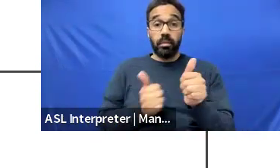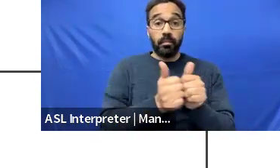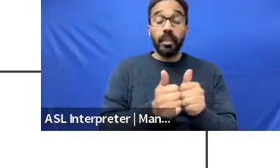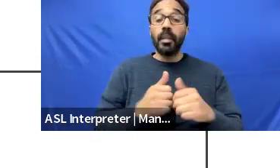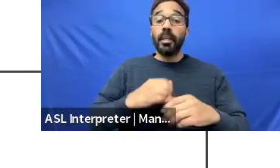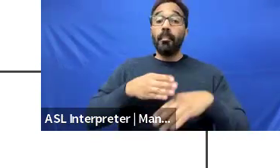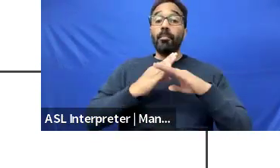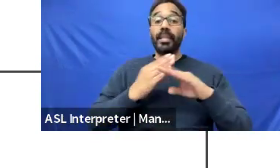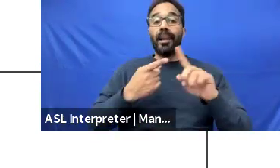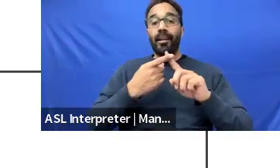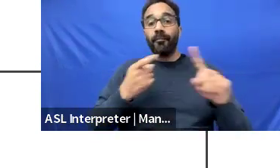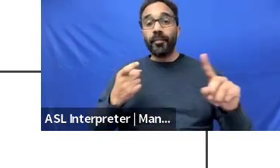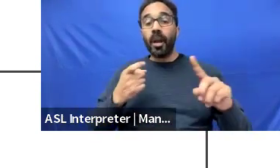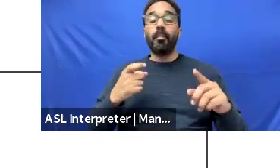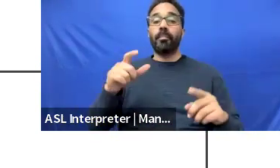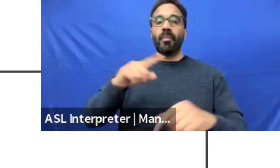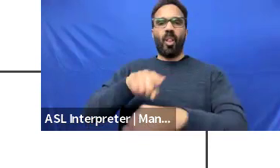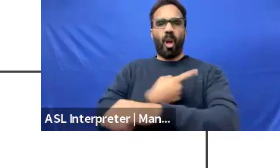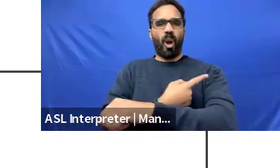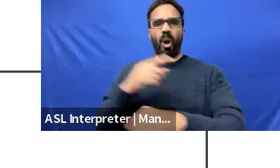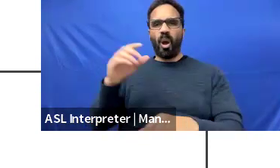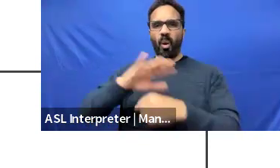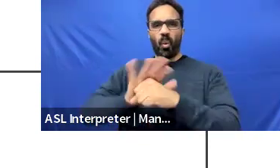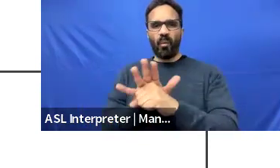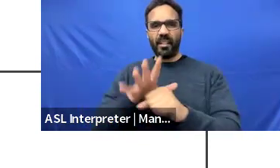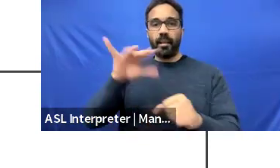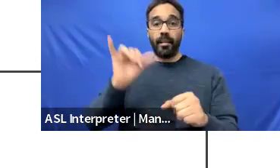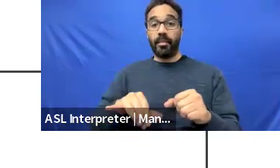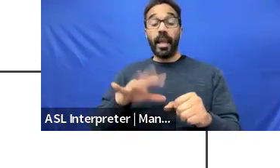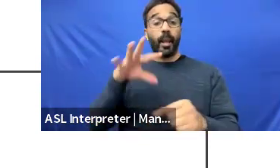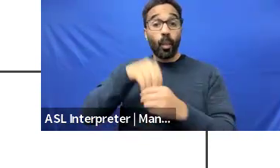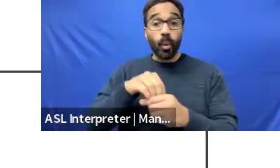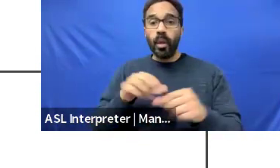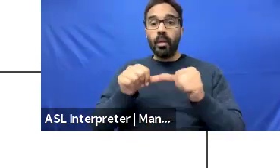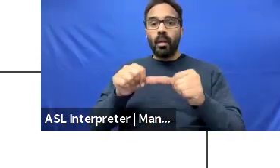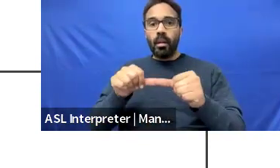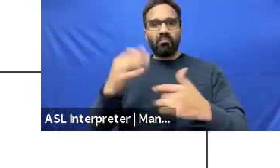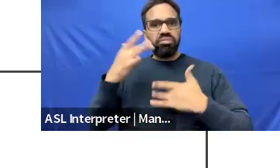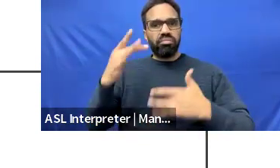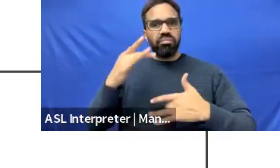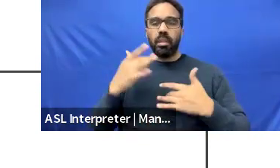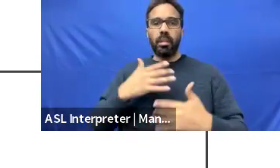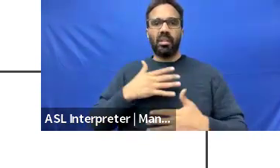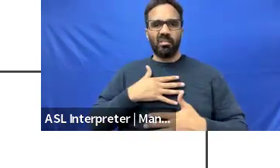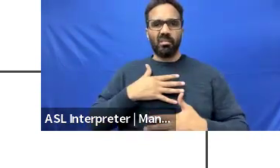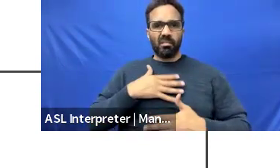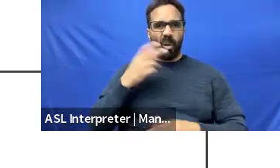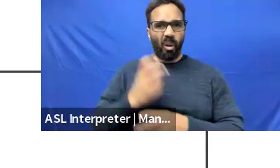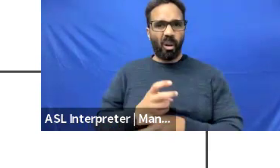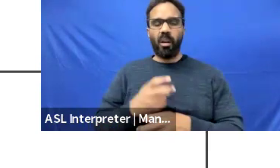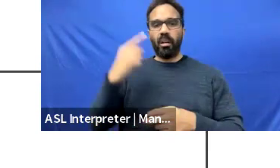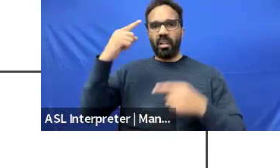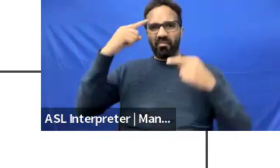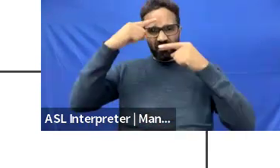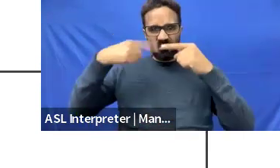Long COVID includes long-lasting symptoms, difficulty with thinking, difficulty with breathing, headaches, and